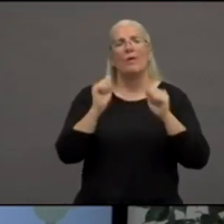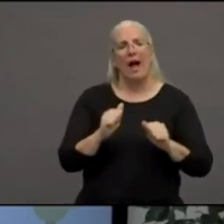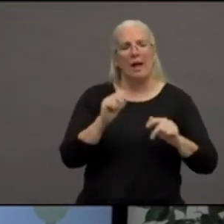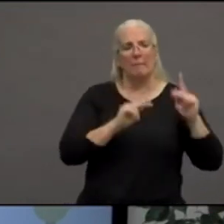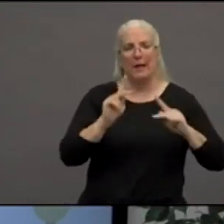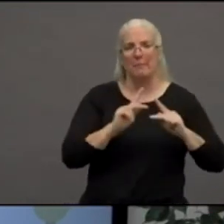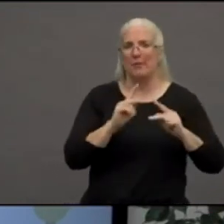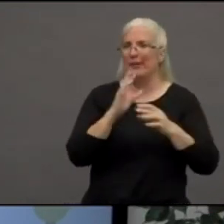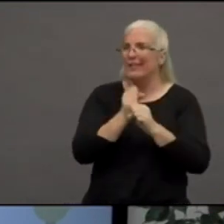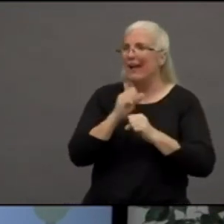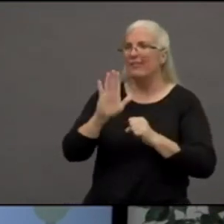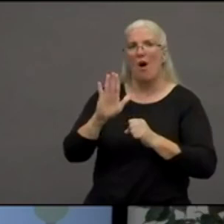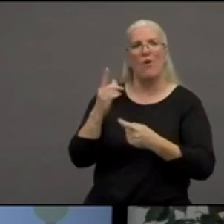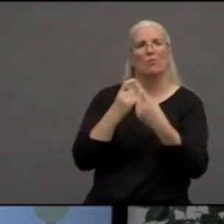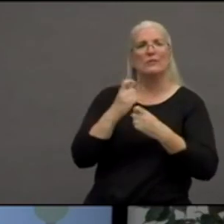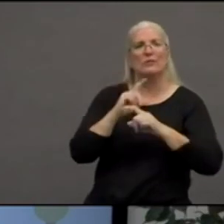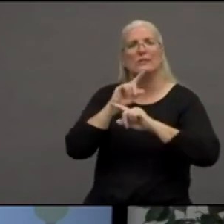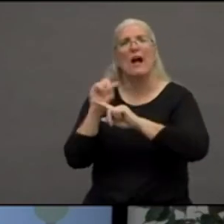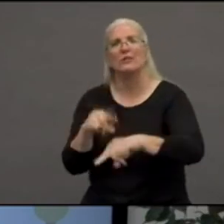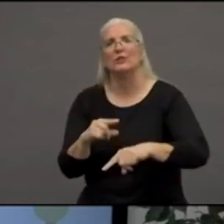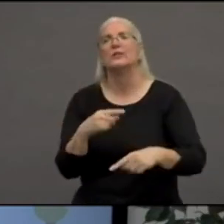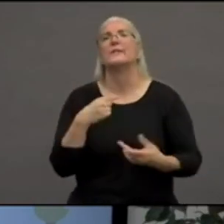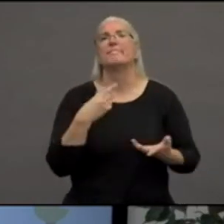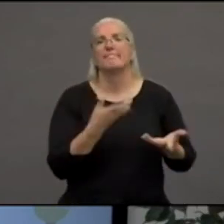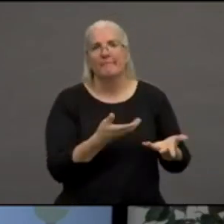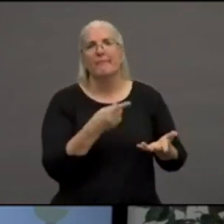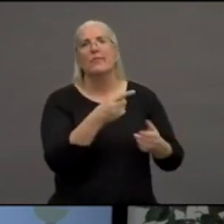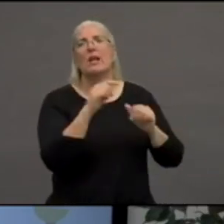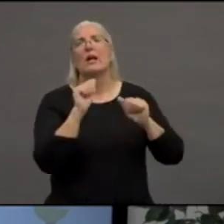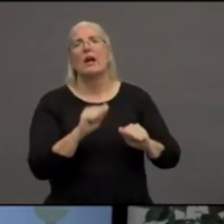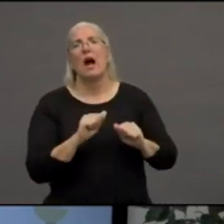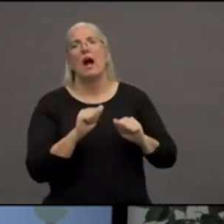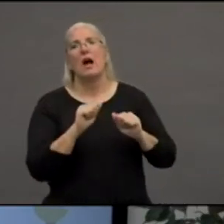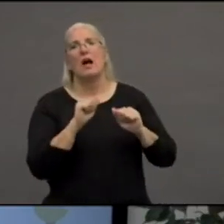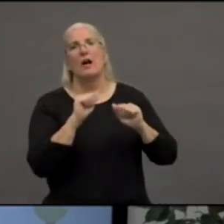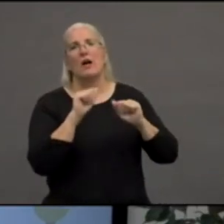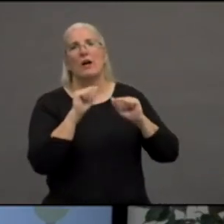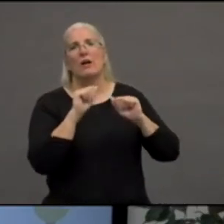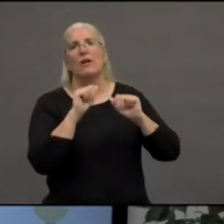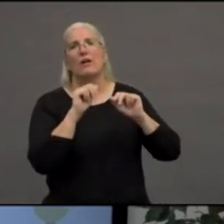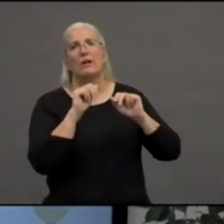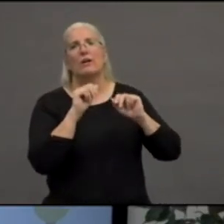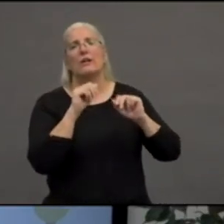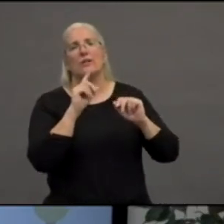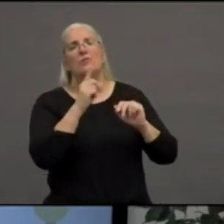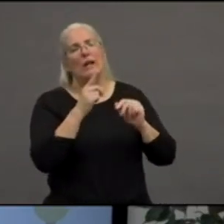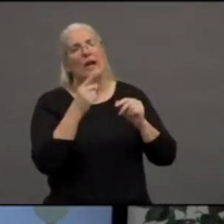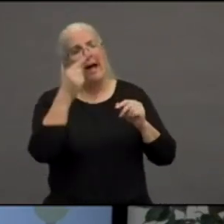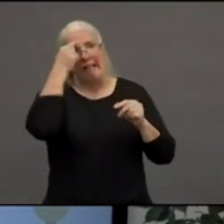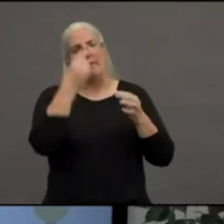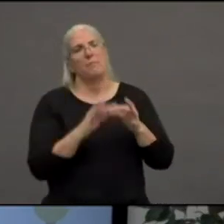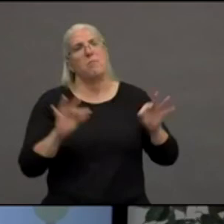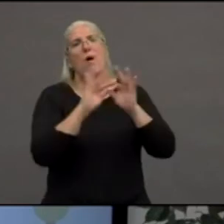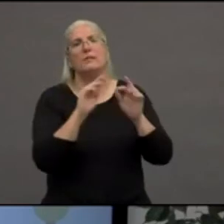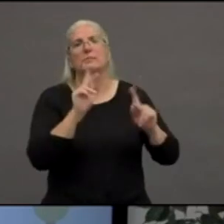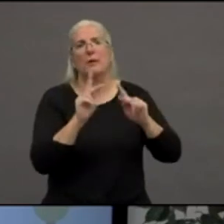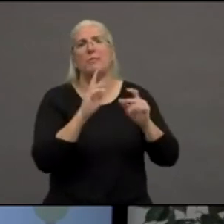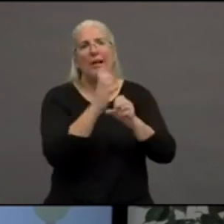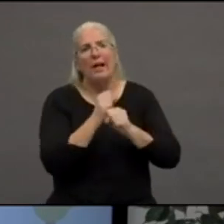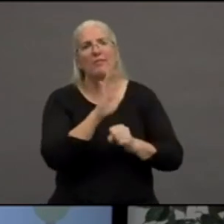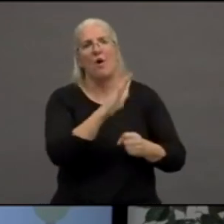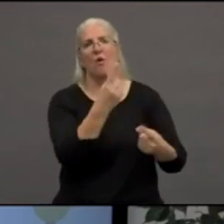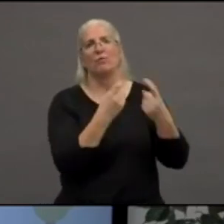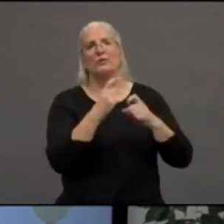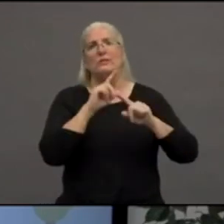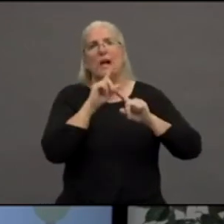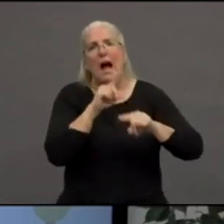answered? I think it's very important to ask your questions and express yourself to ensure that you understand how we're working